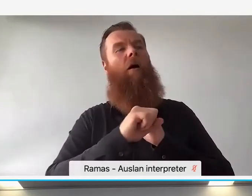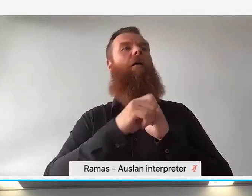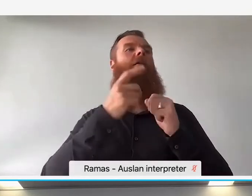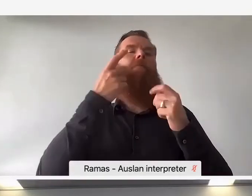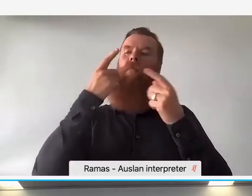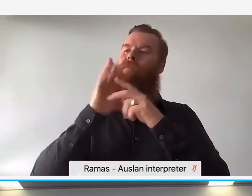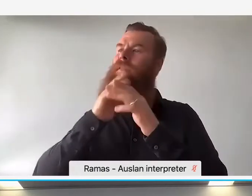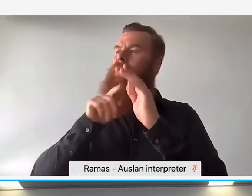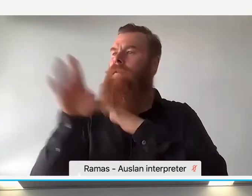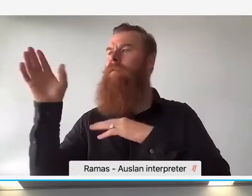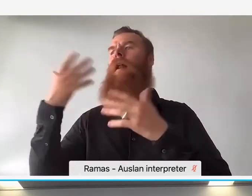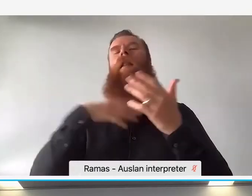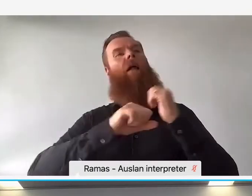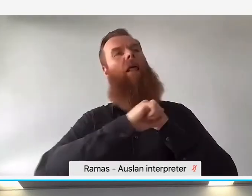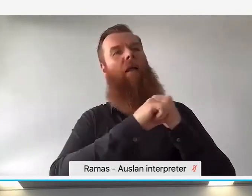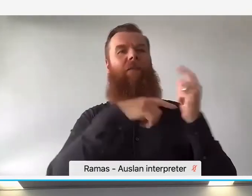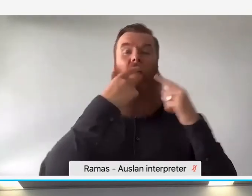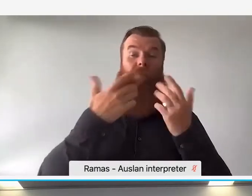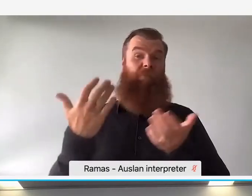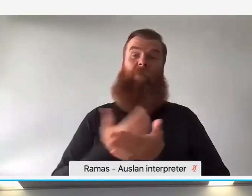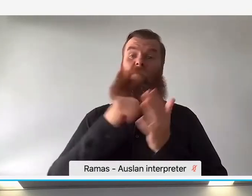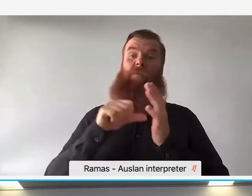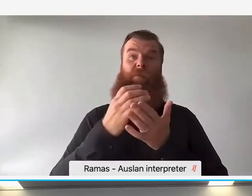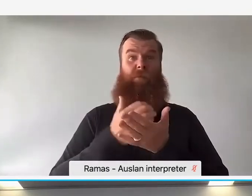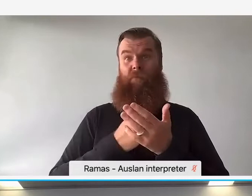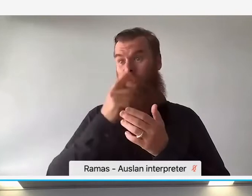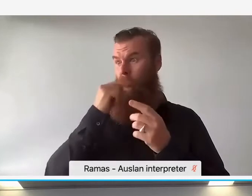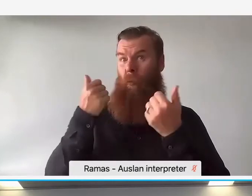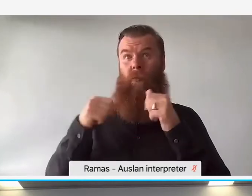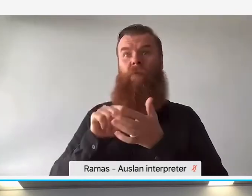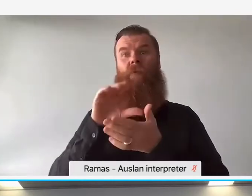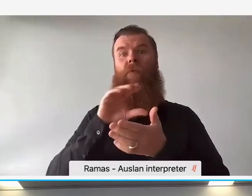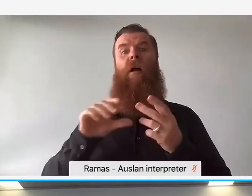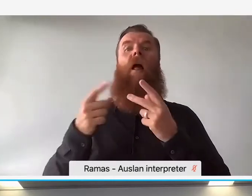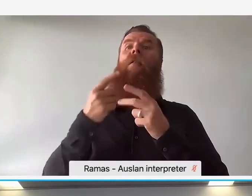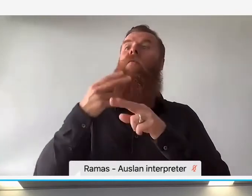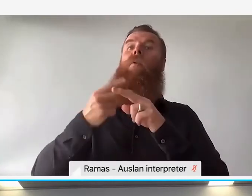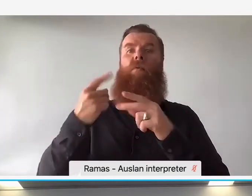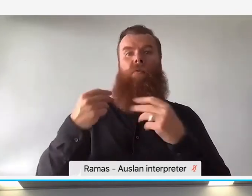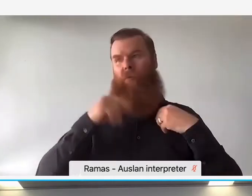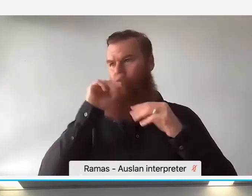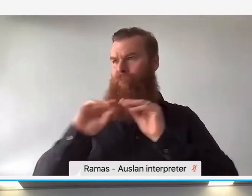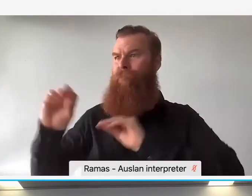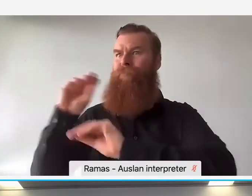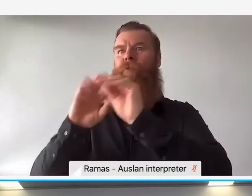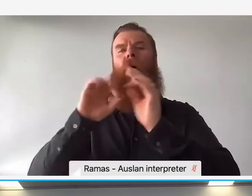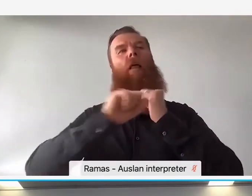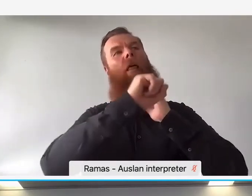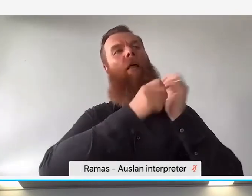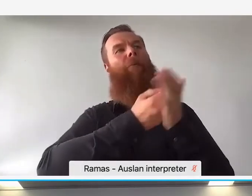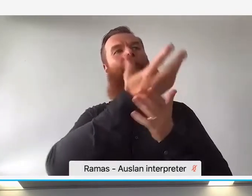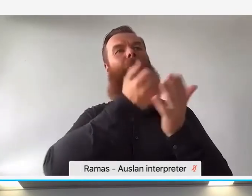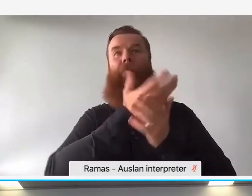have been redirected into other parts of the business. Reliance on high-cost agency staff has also